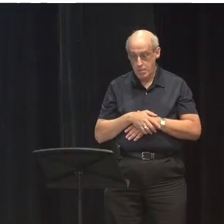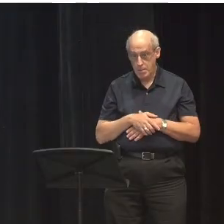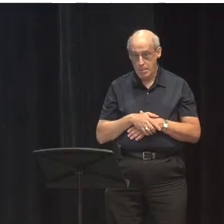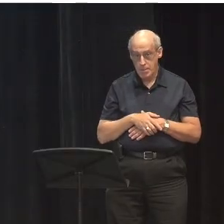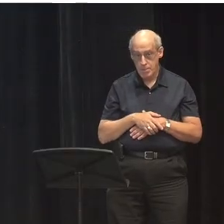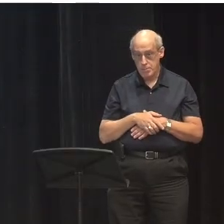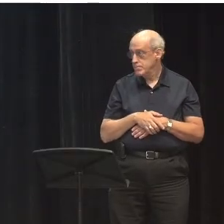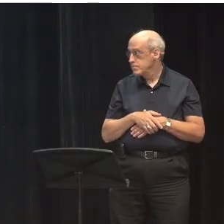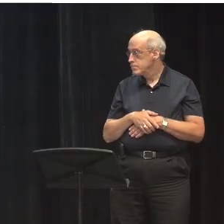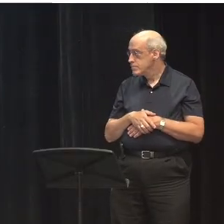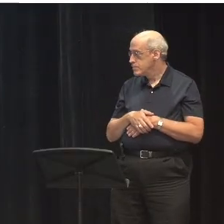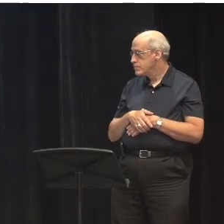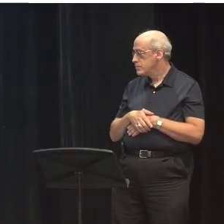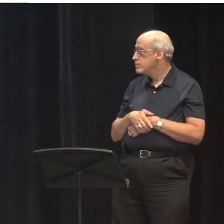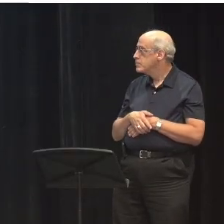Yeah. Okay, great.